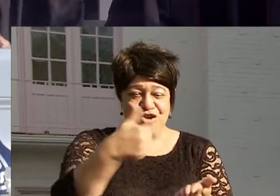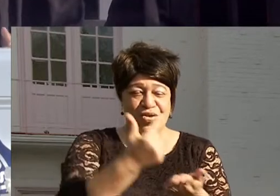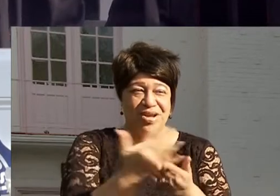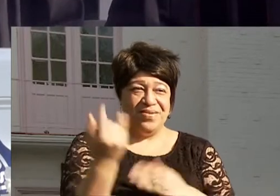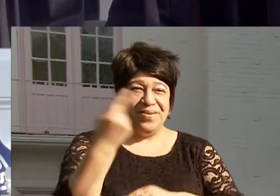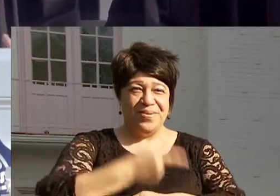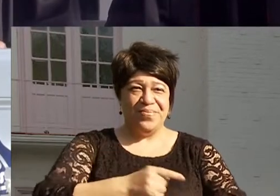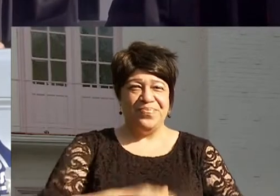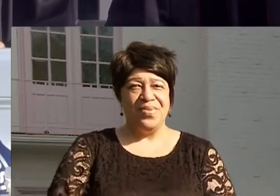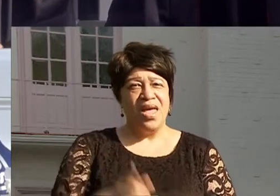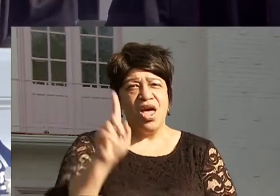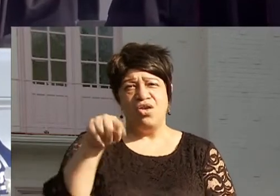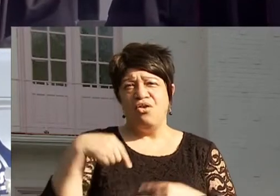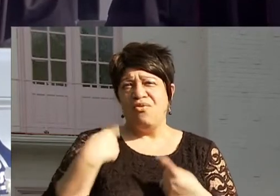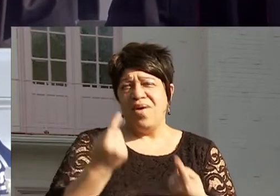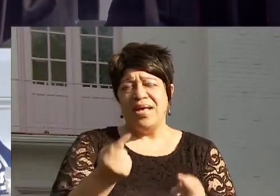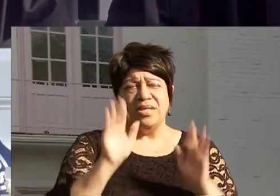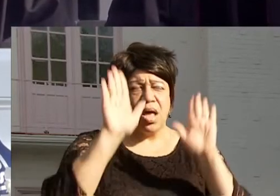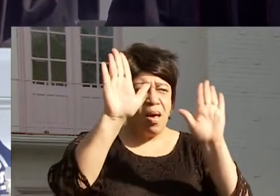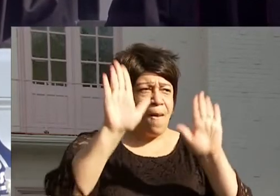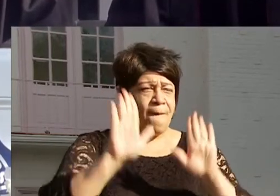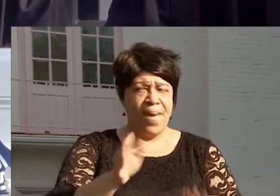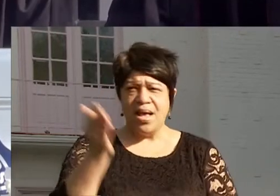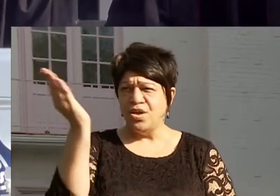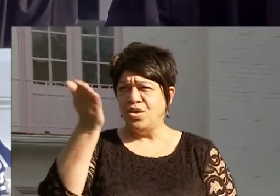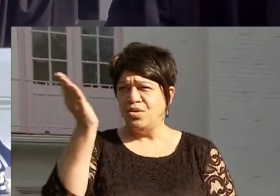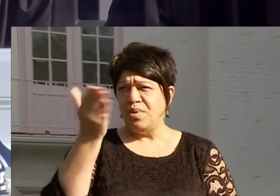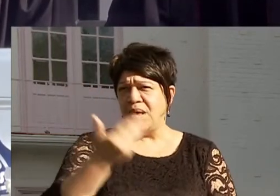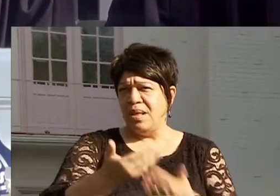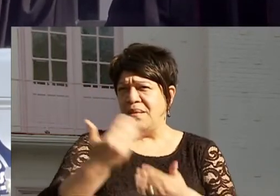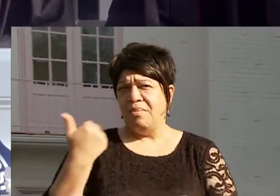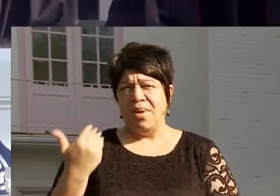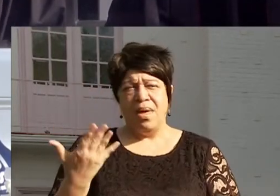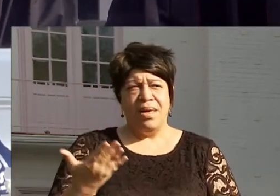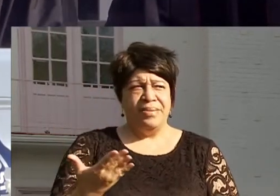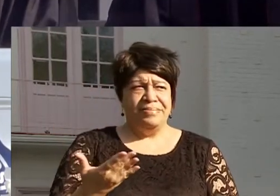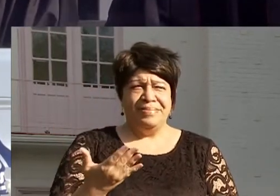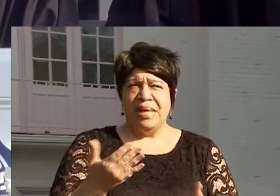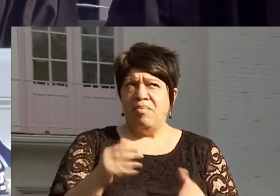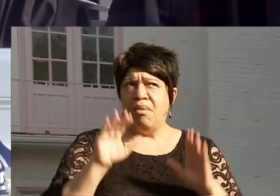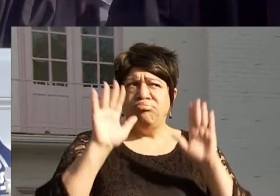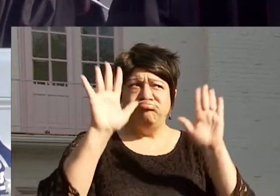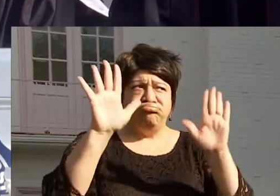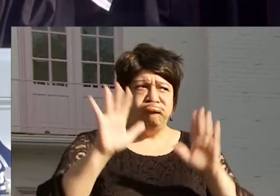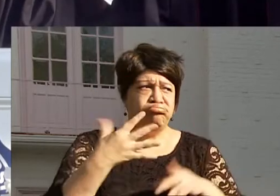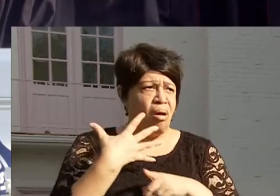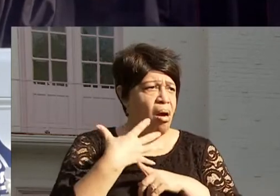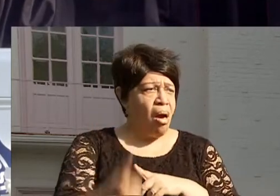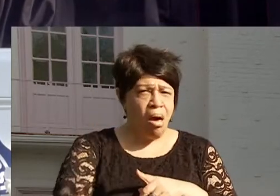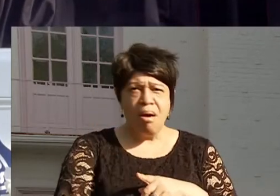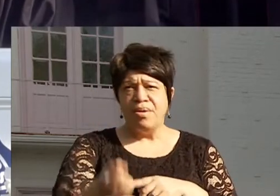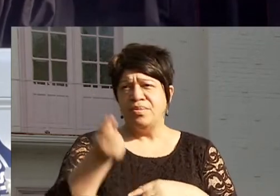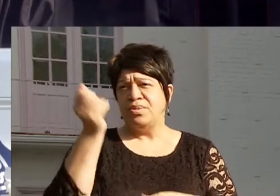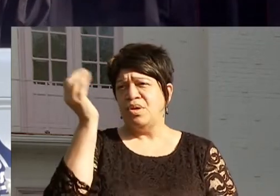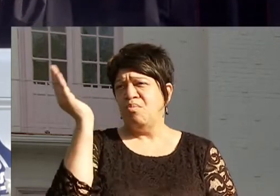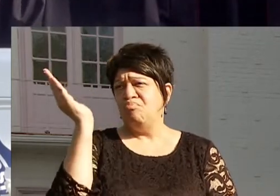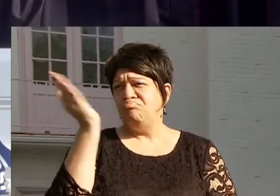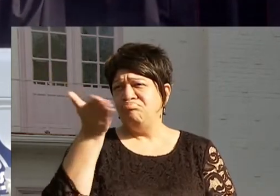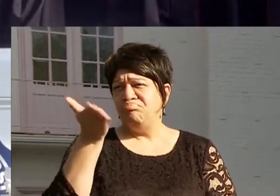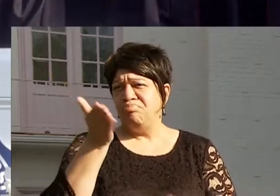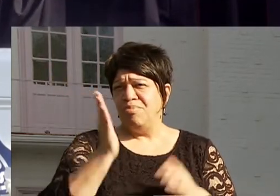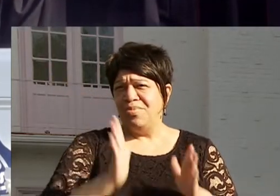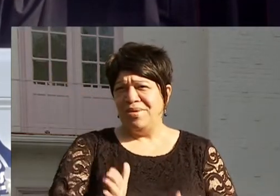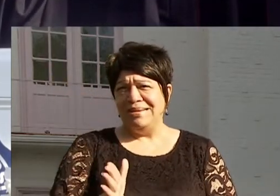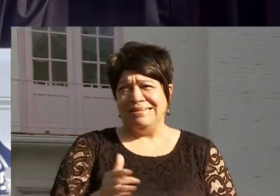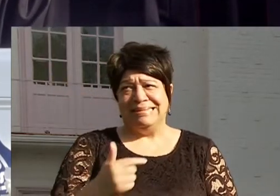You have had some amazing speakers here in the past. I mean amazing. It was pretty